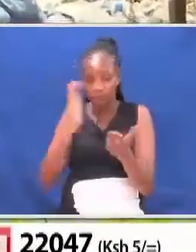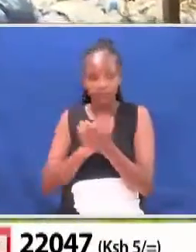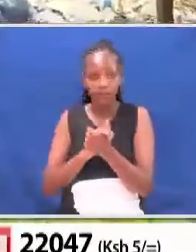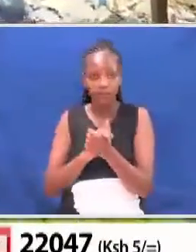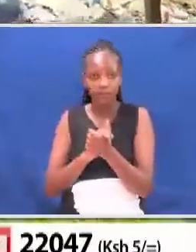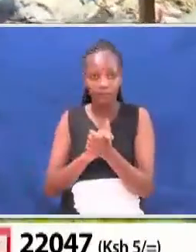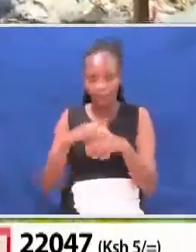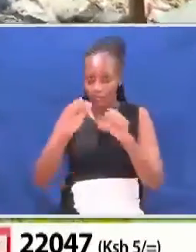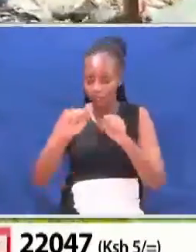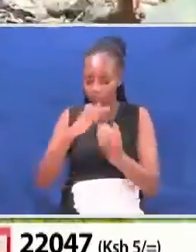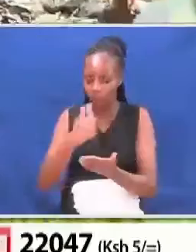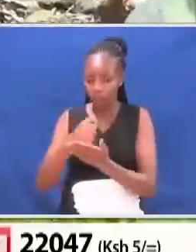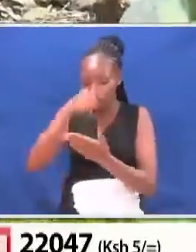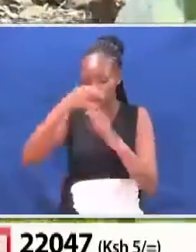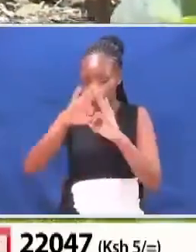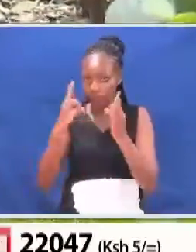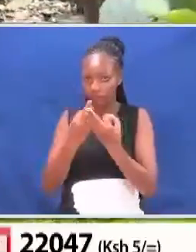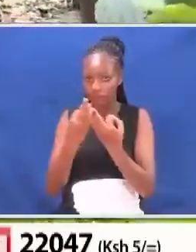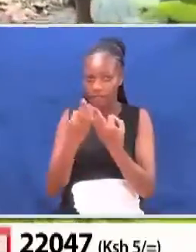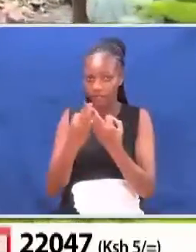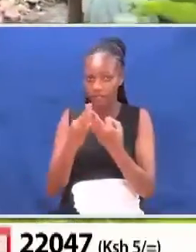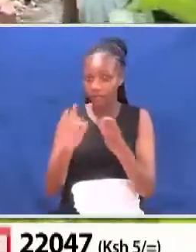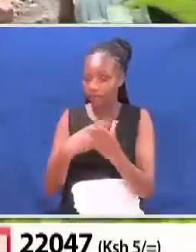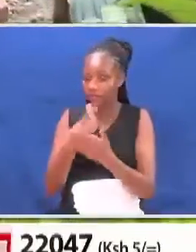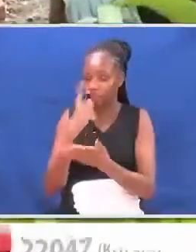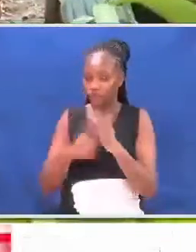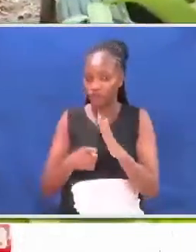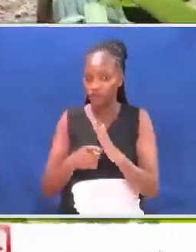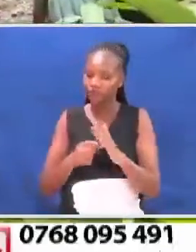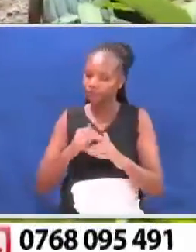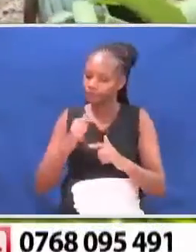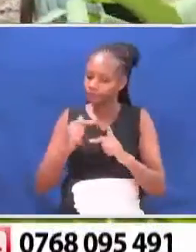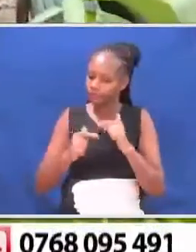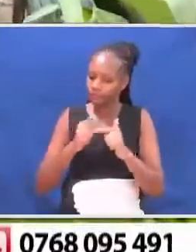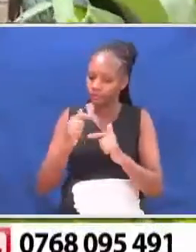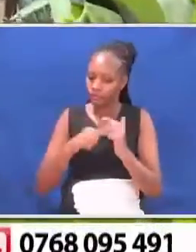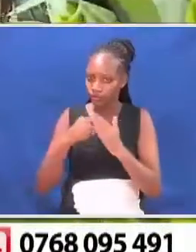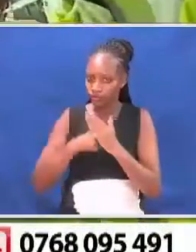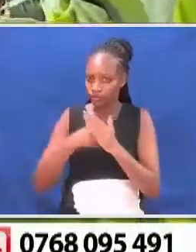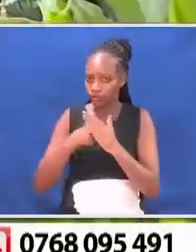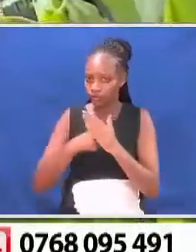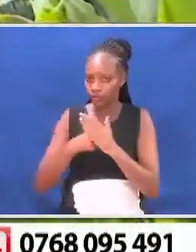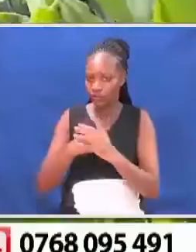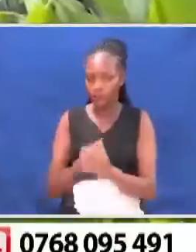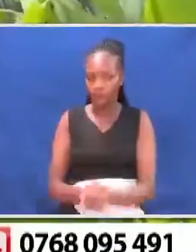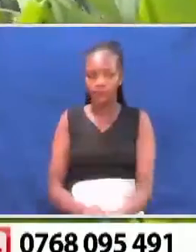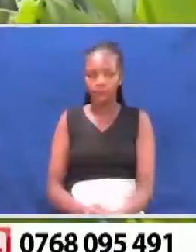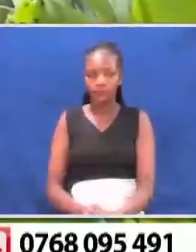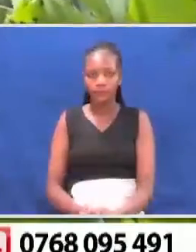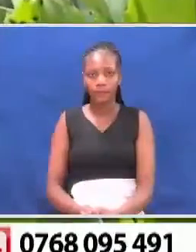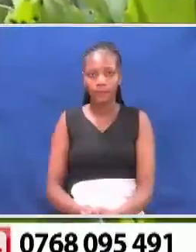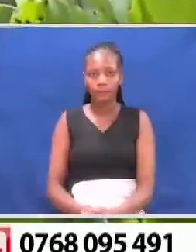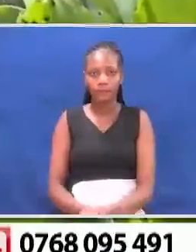not as big as she would want it to be, she says it's still a step towards the right direction. David